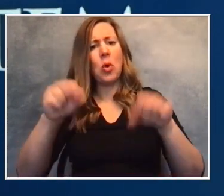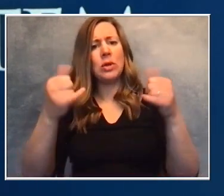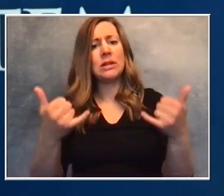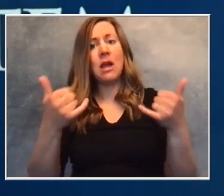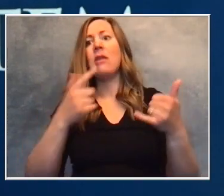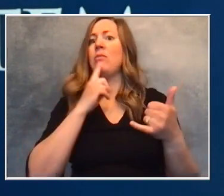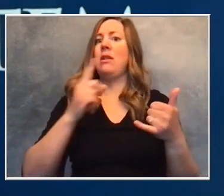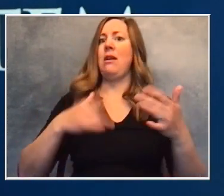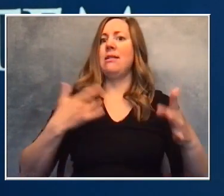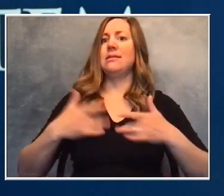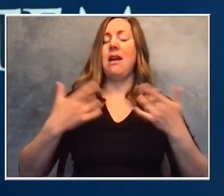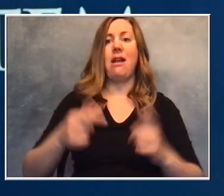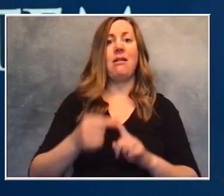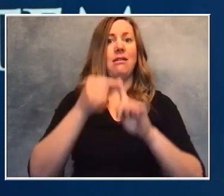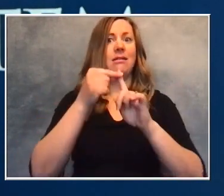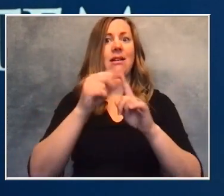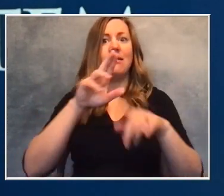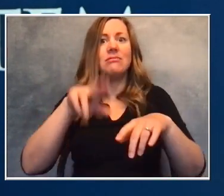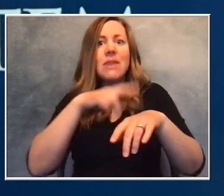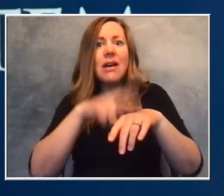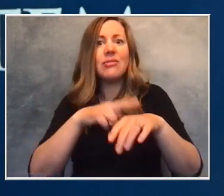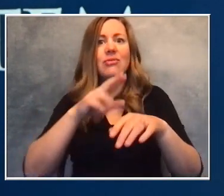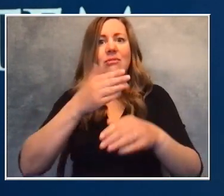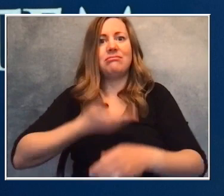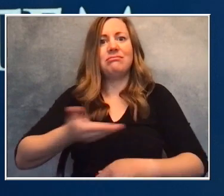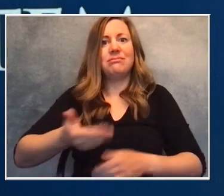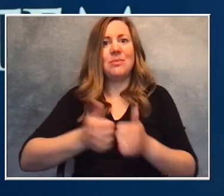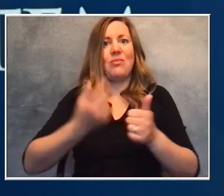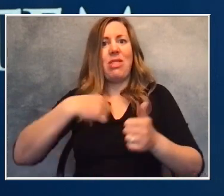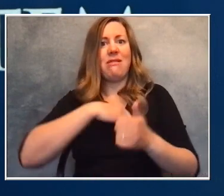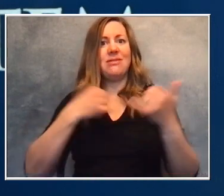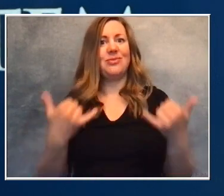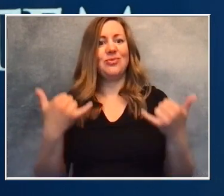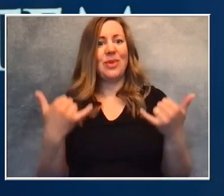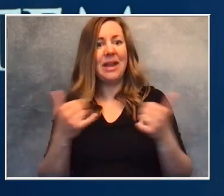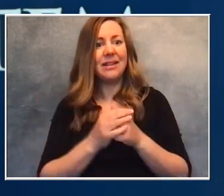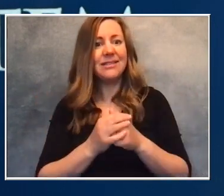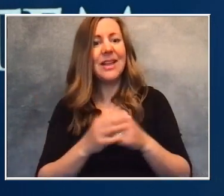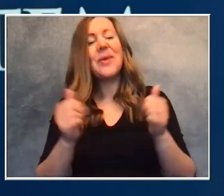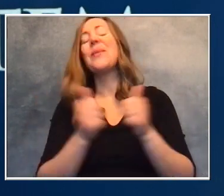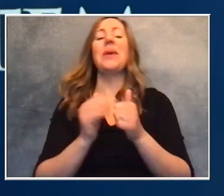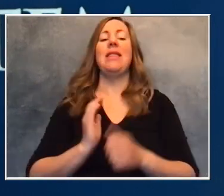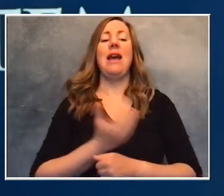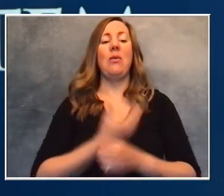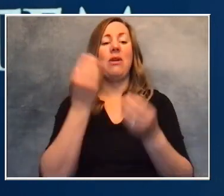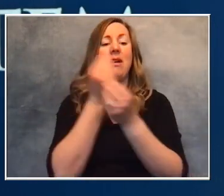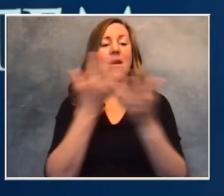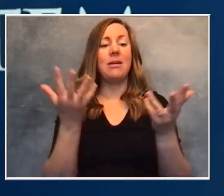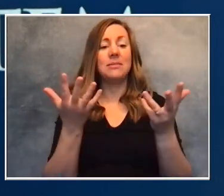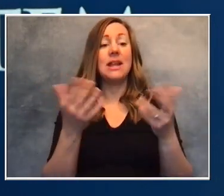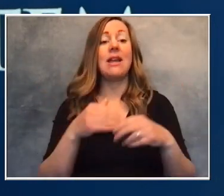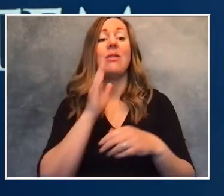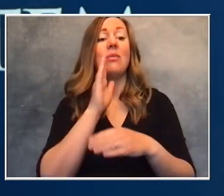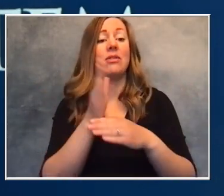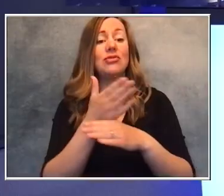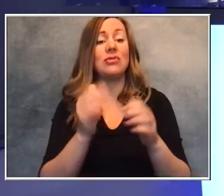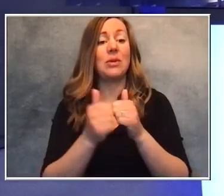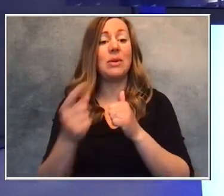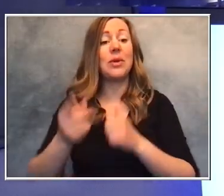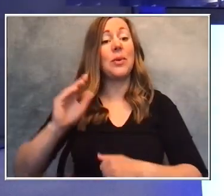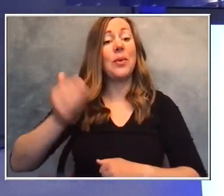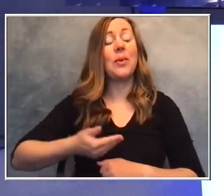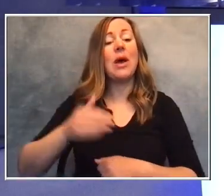with us in the Dolph Simons Jr. Family Broadcast Studio, along with the update we're about to share with you. We welcome